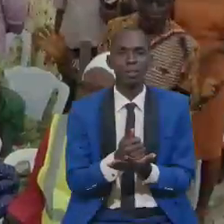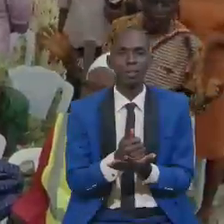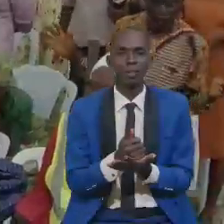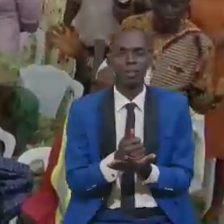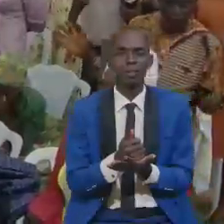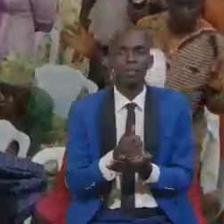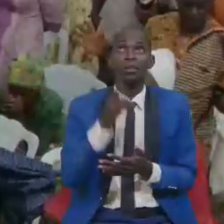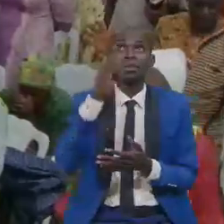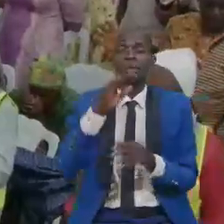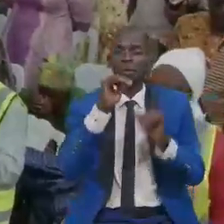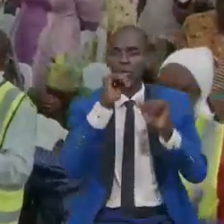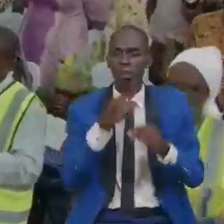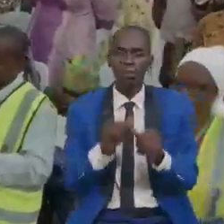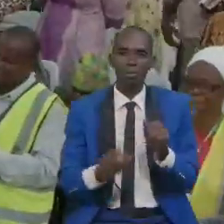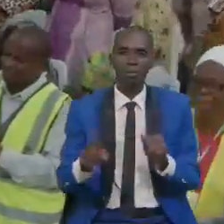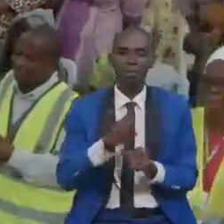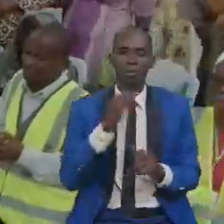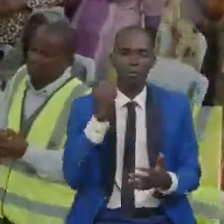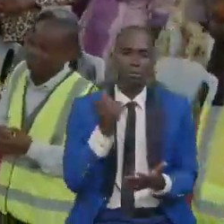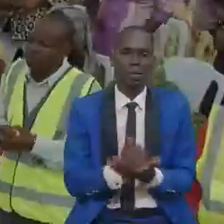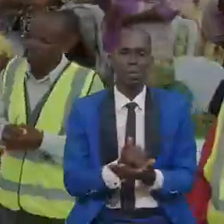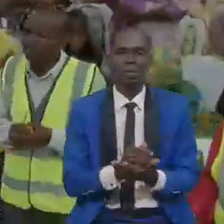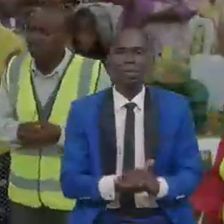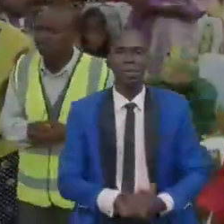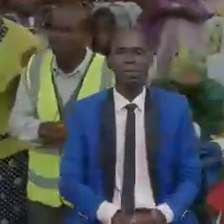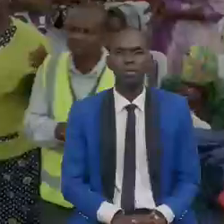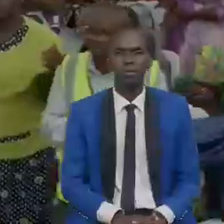God bless everyone foreign